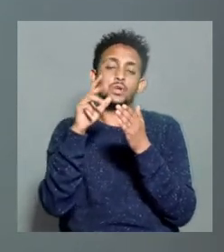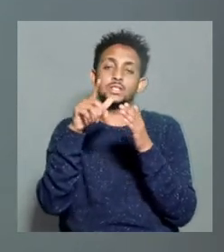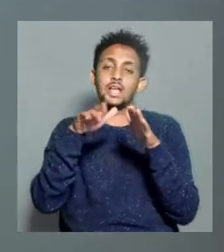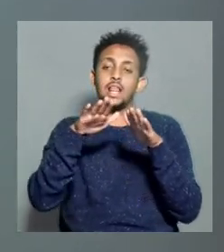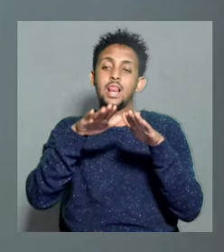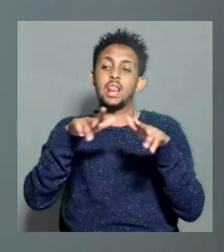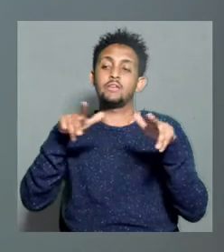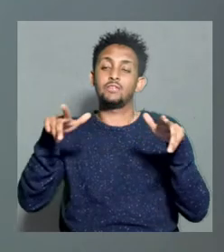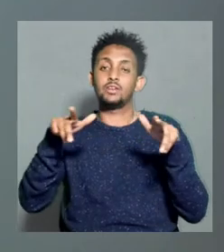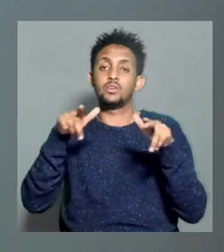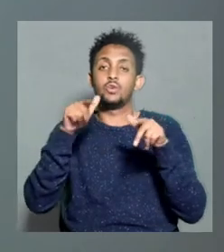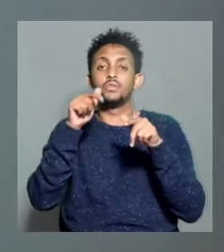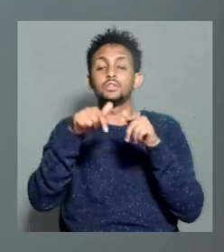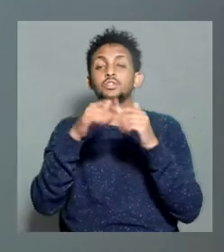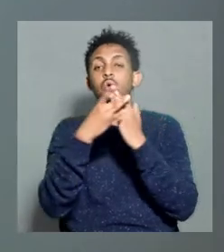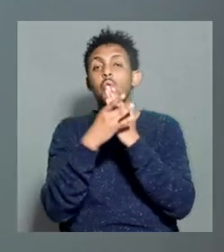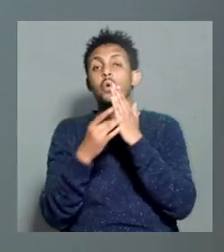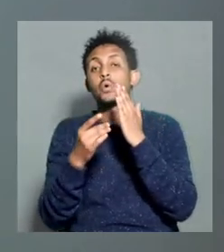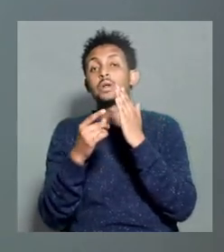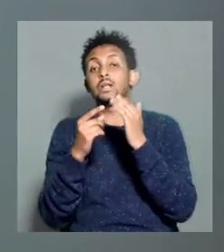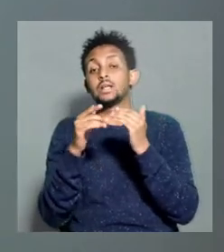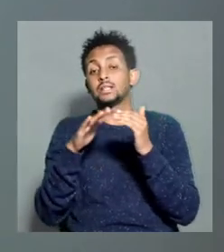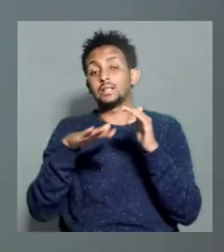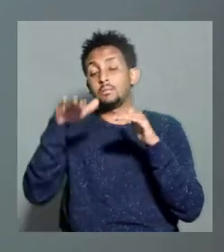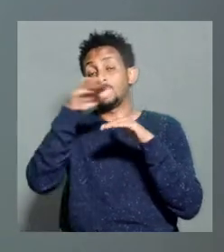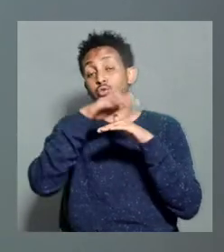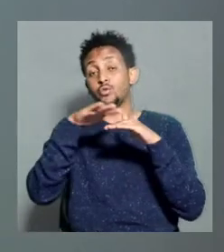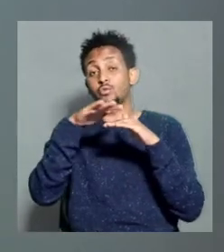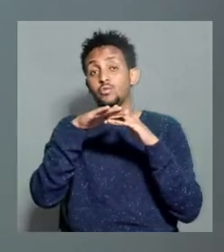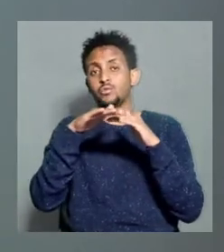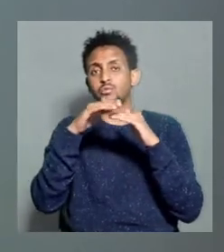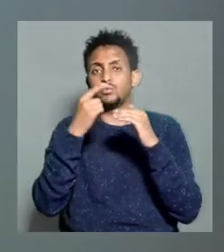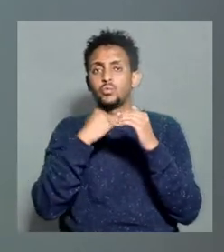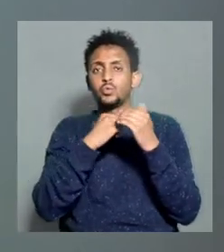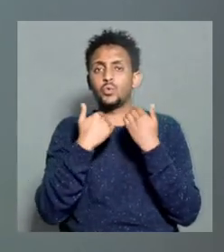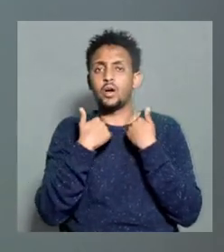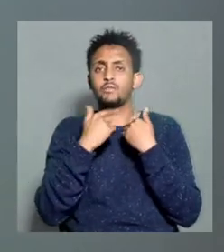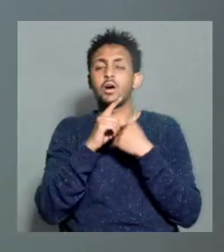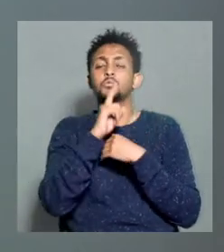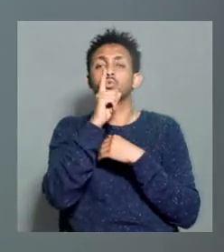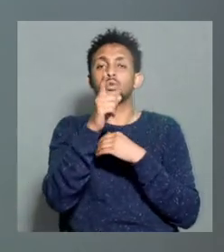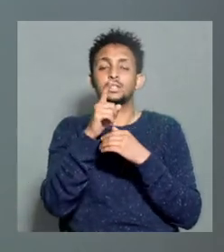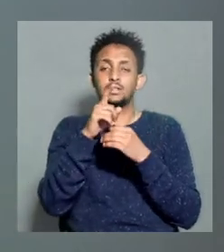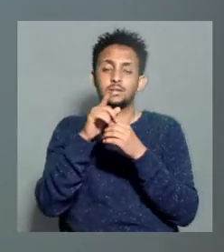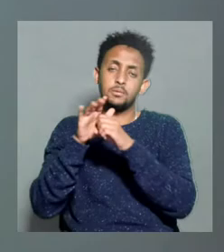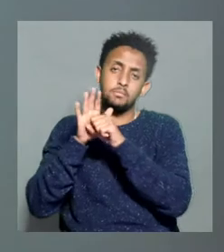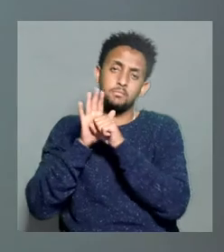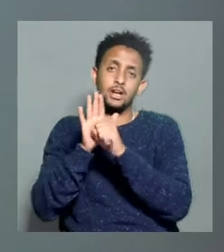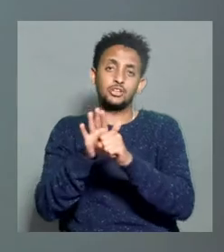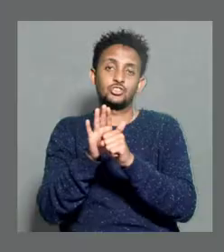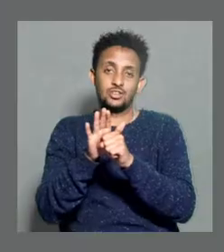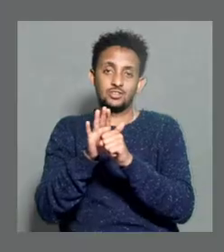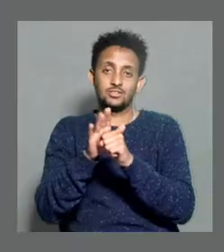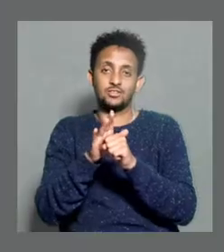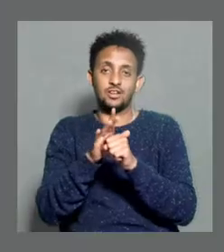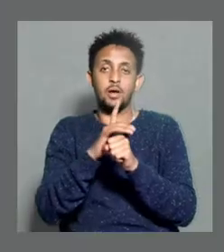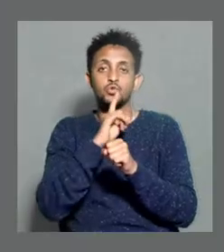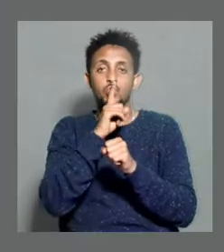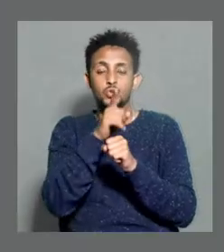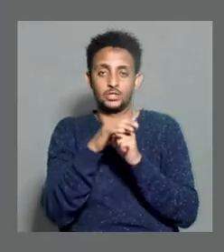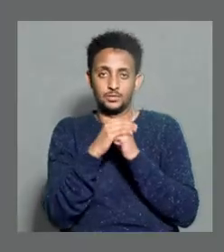of, this oil. At the base of the container, we do have absolute pressure, pressure absolute.